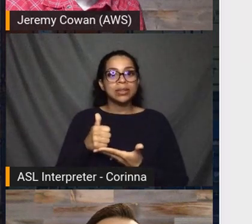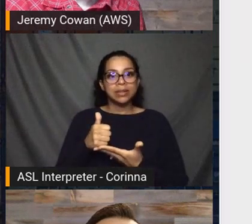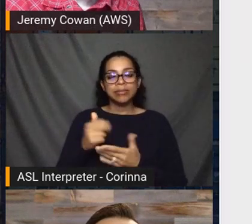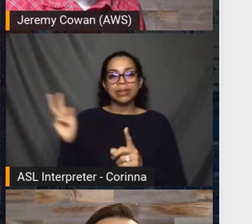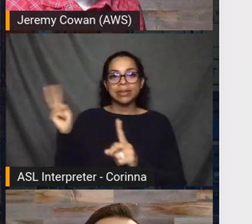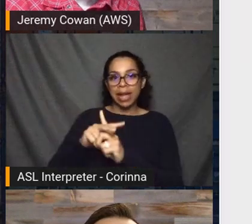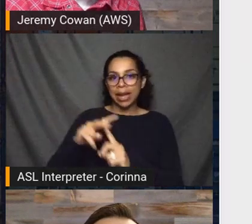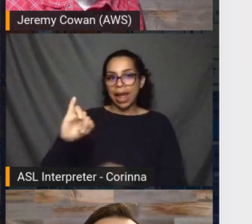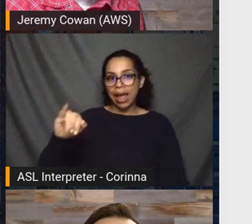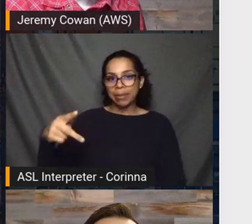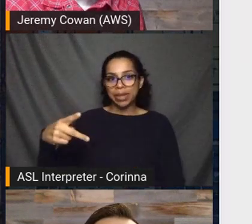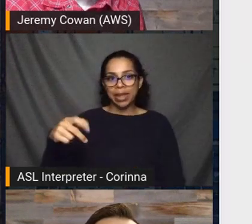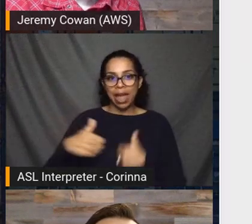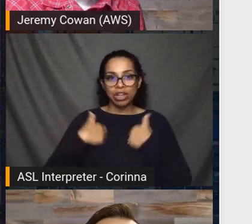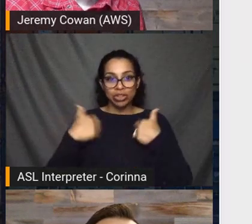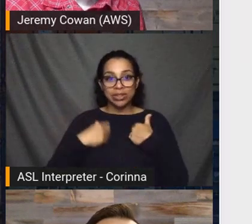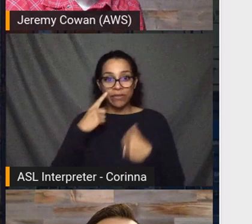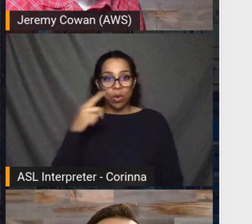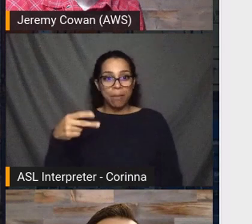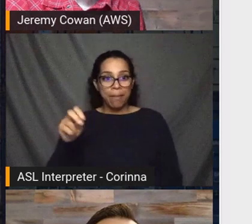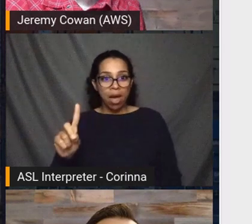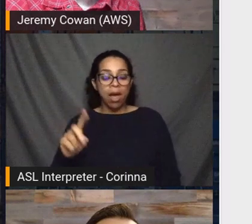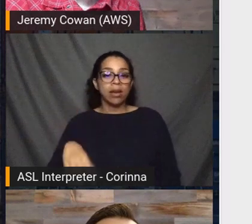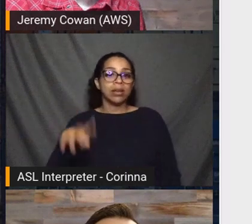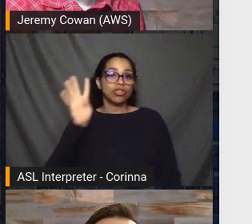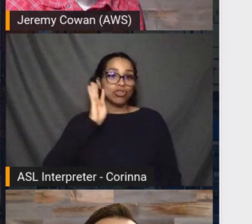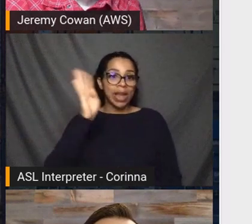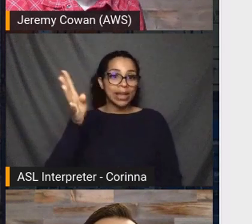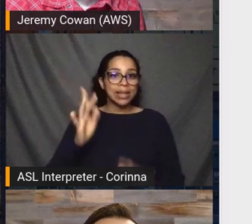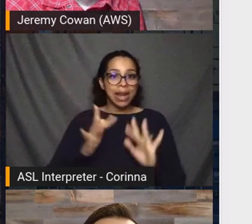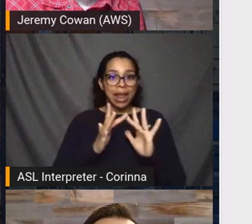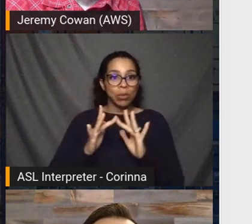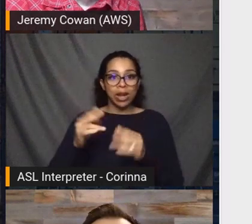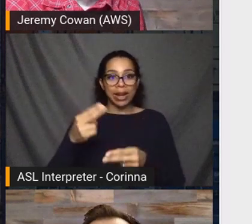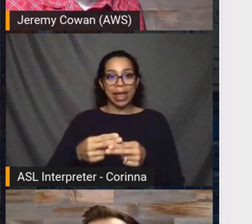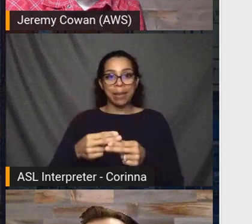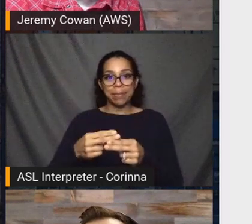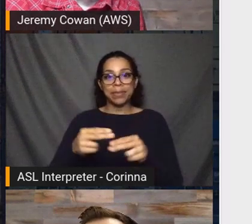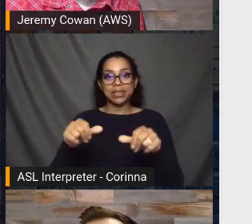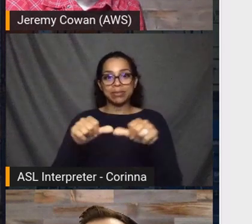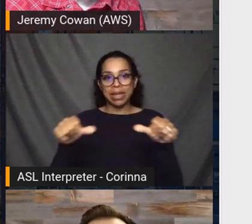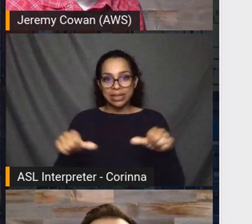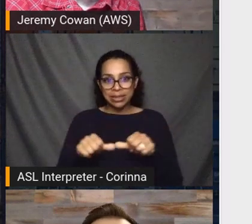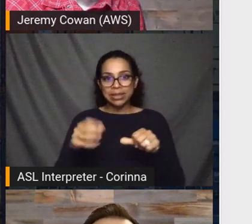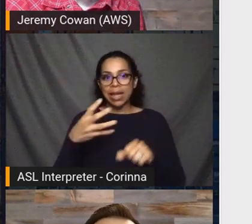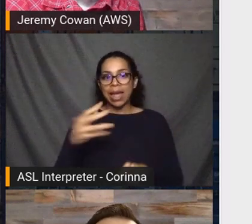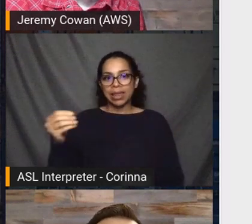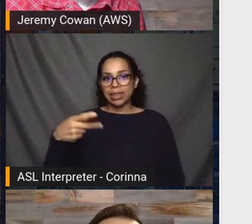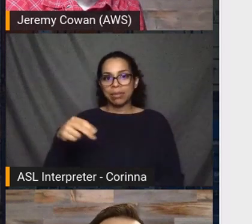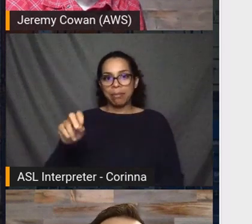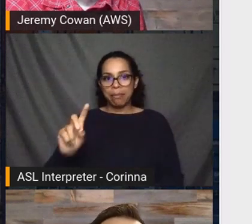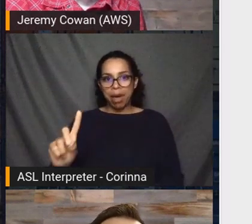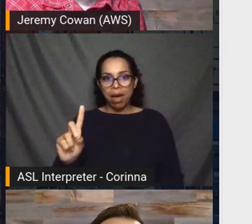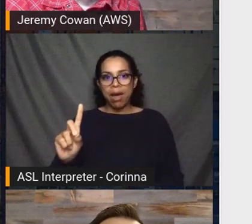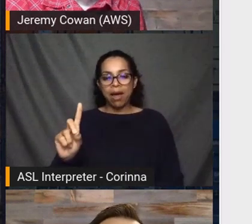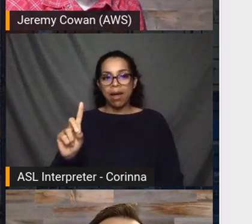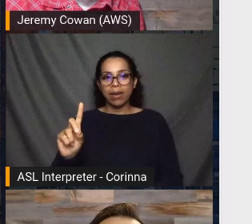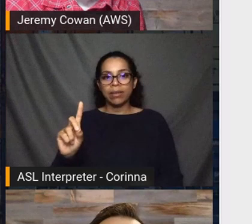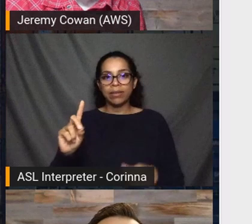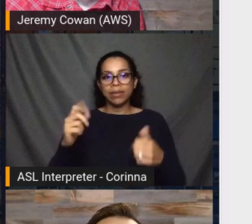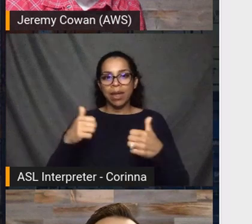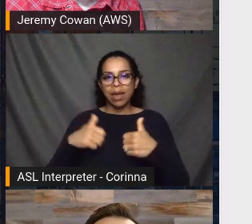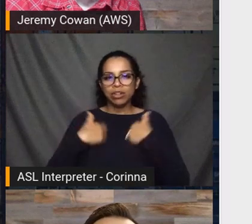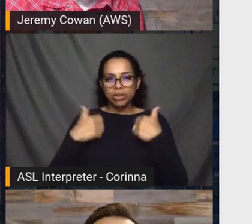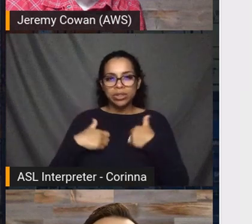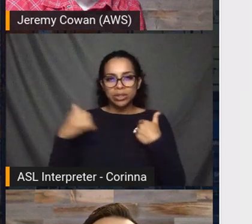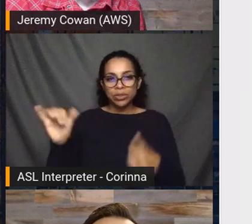pod. It creates a network namespace, and it actually creates that network interface into the pod as well. And as the pods go